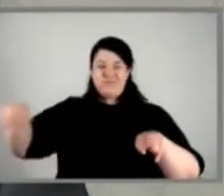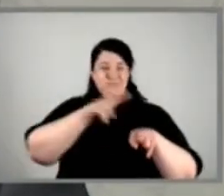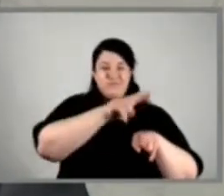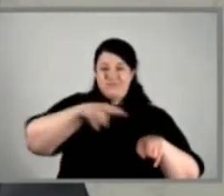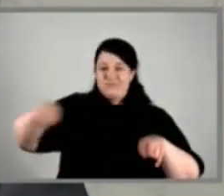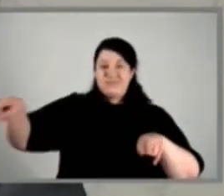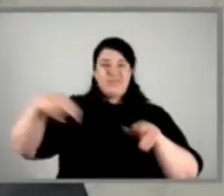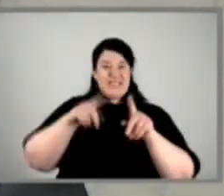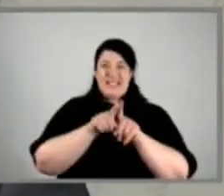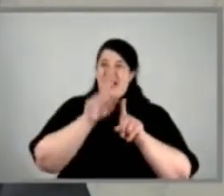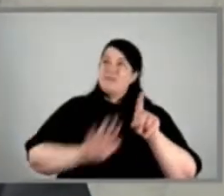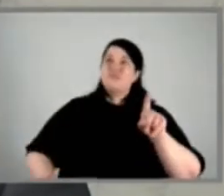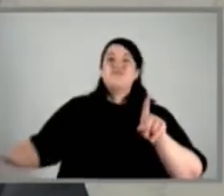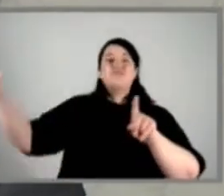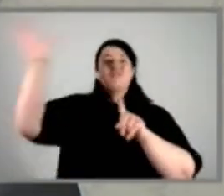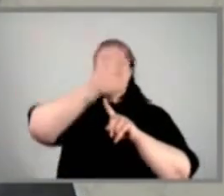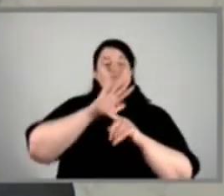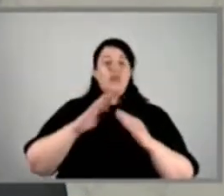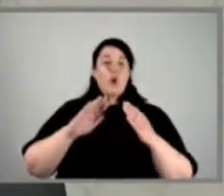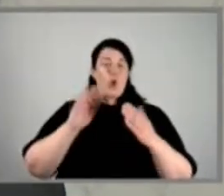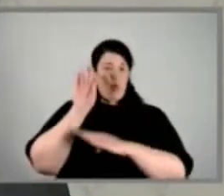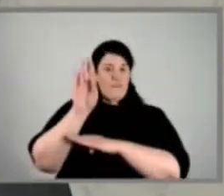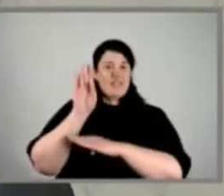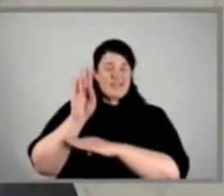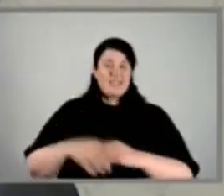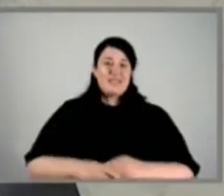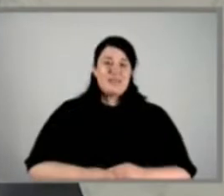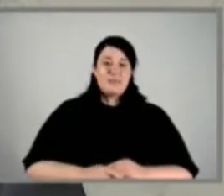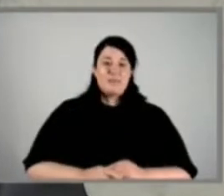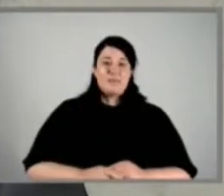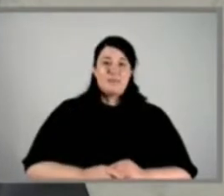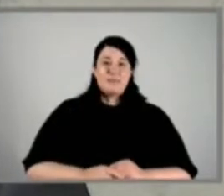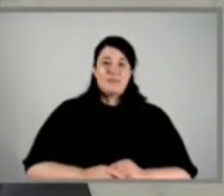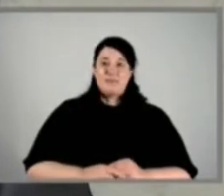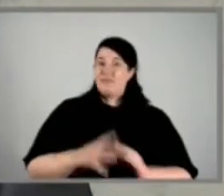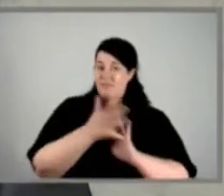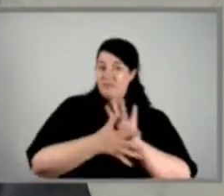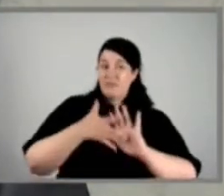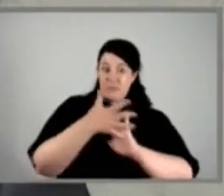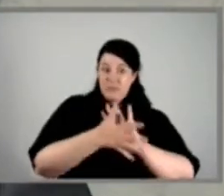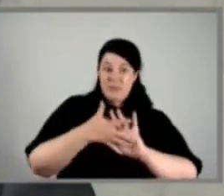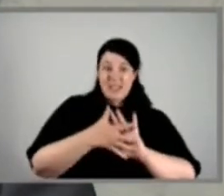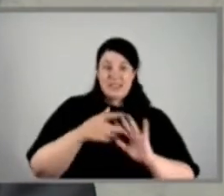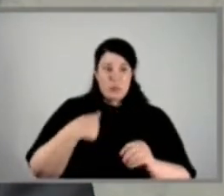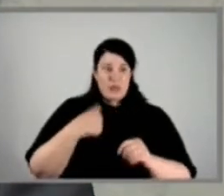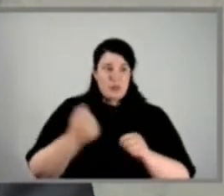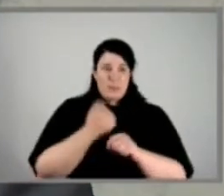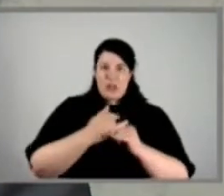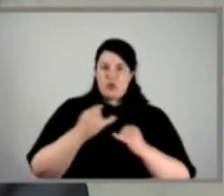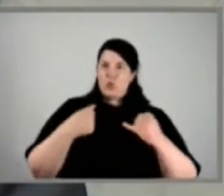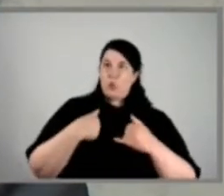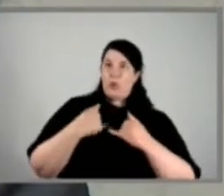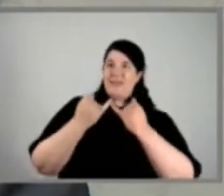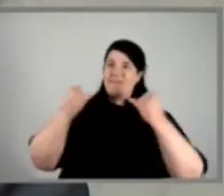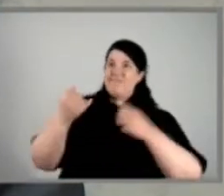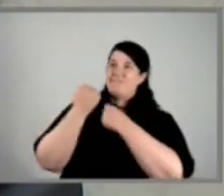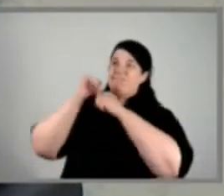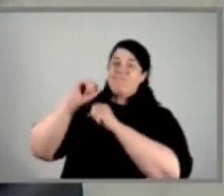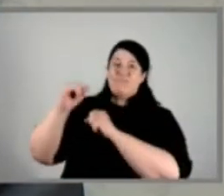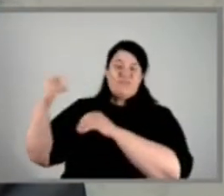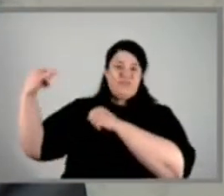around the world. It really just reinforces the importance of keeping our borders secure. The other